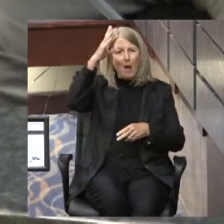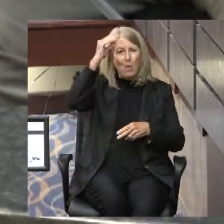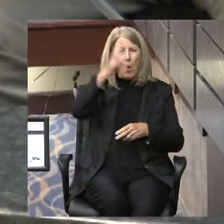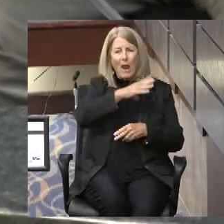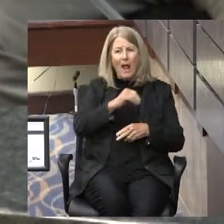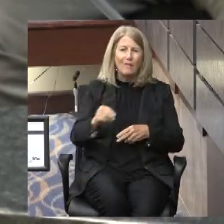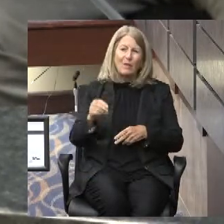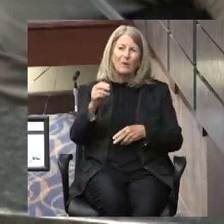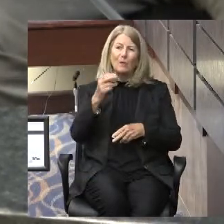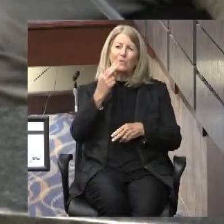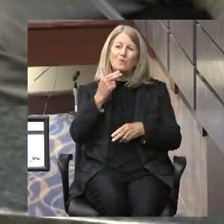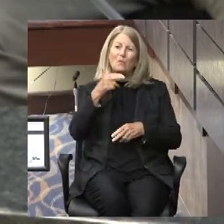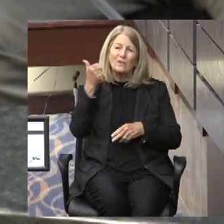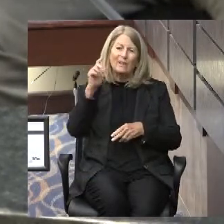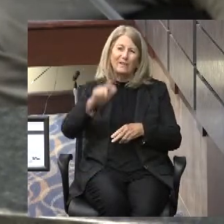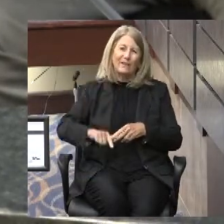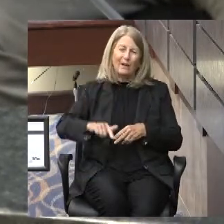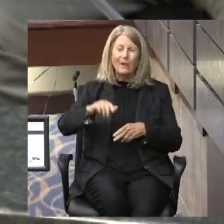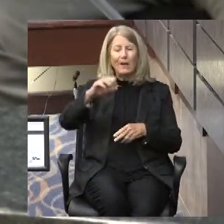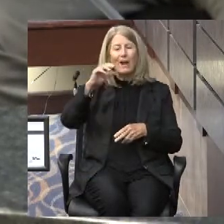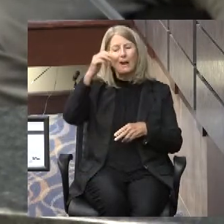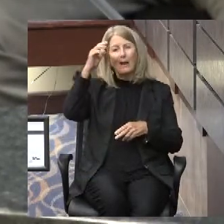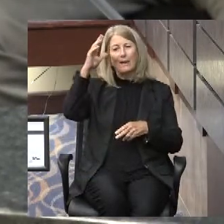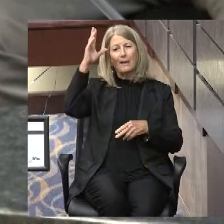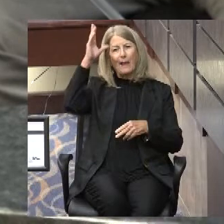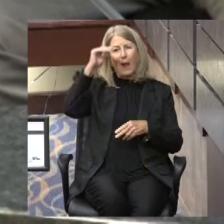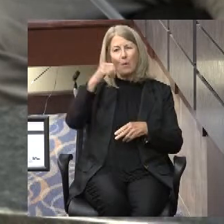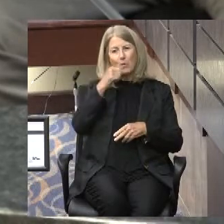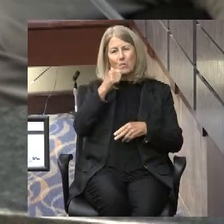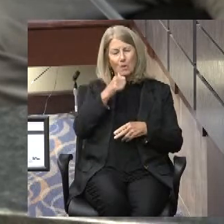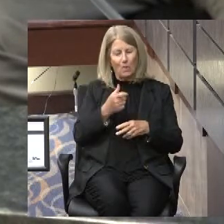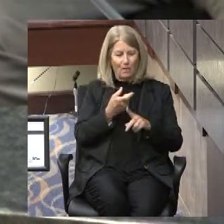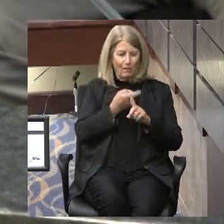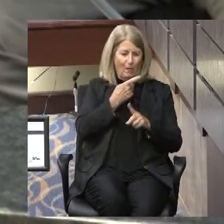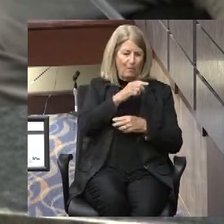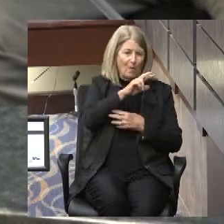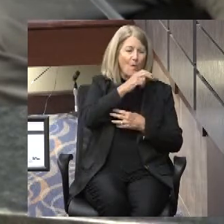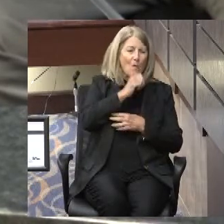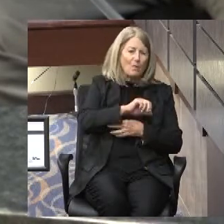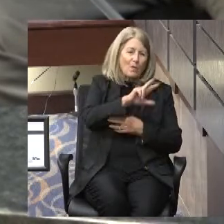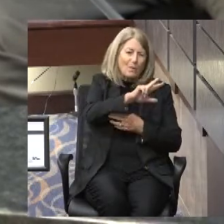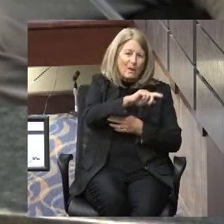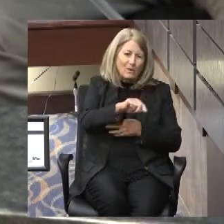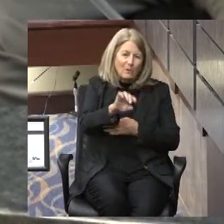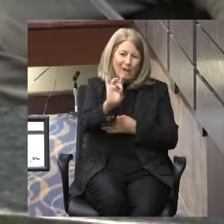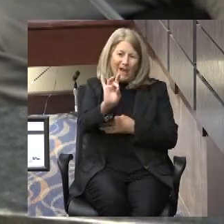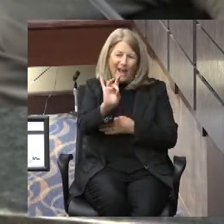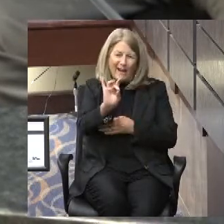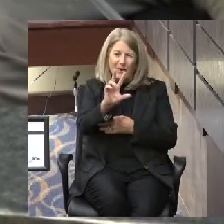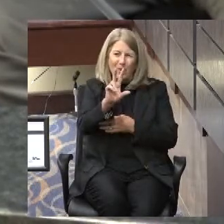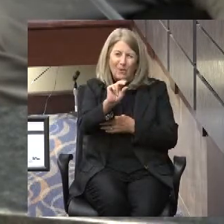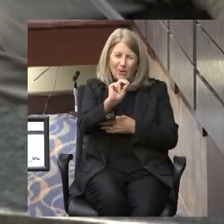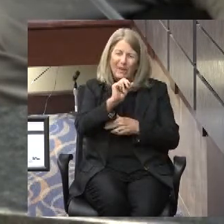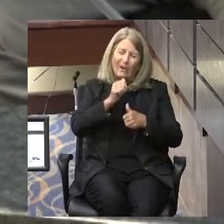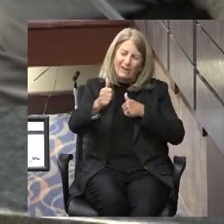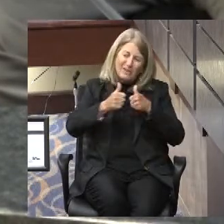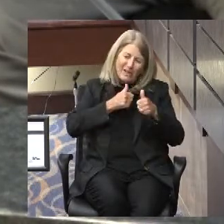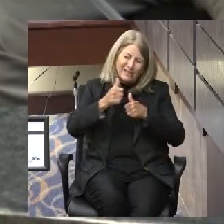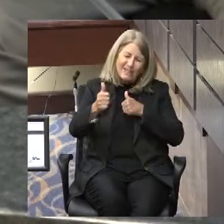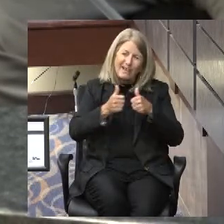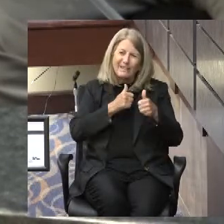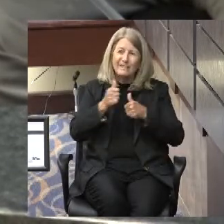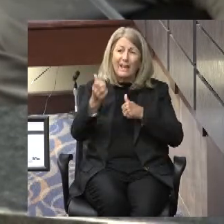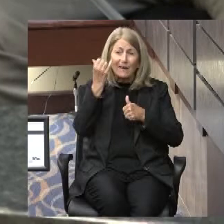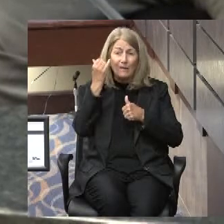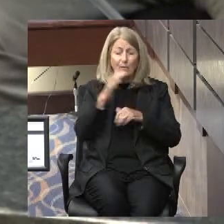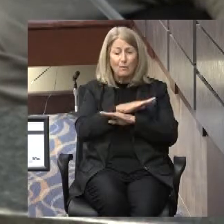cowgirl. The ages ranged from 3 years old to 8. There were 30 contestants. And if you